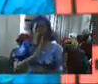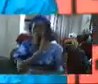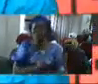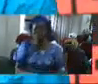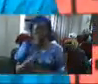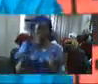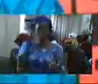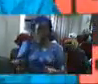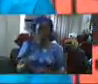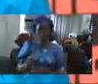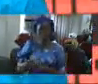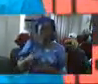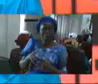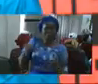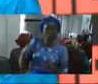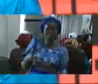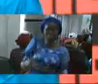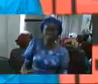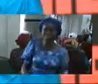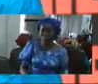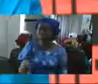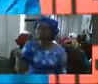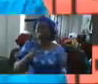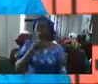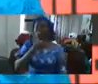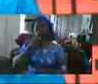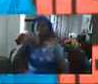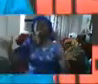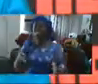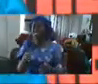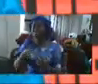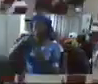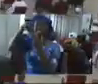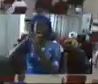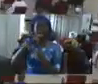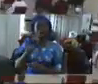to a restaurant is something special, Buka is better.